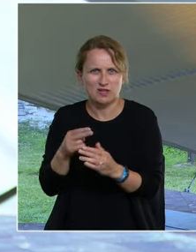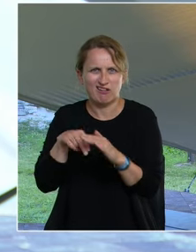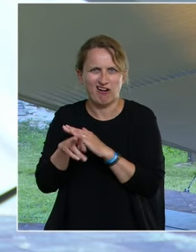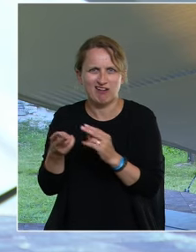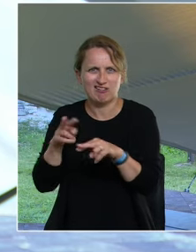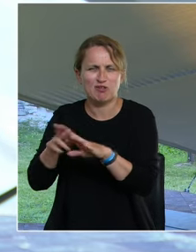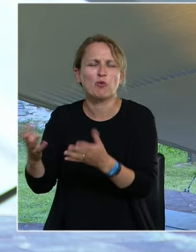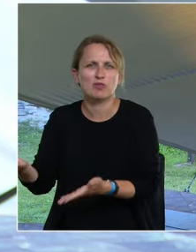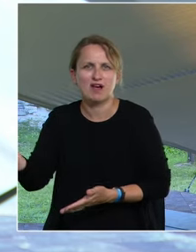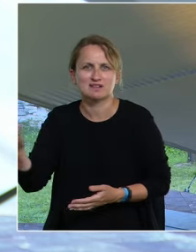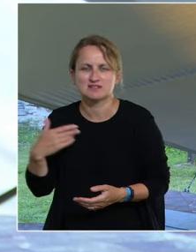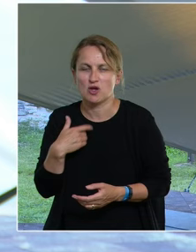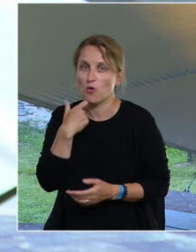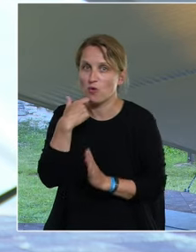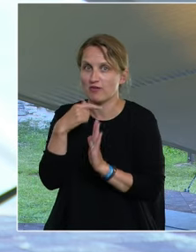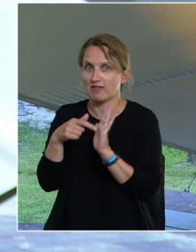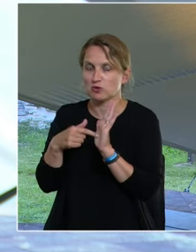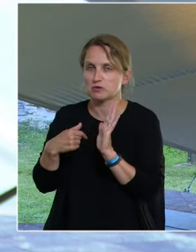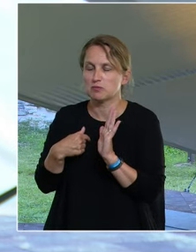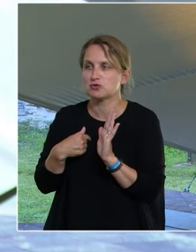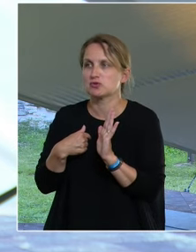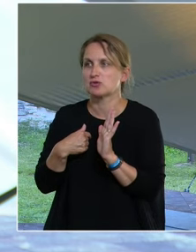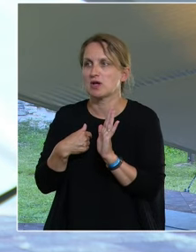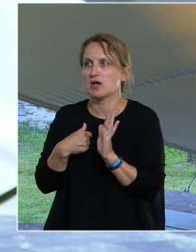It's a very interesting thing. I think, you know, we've been